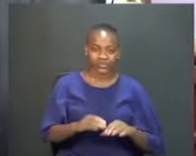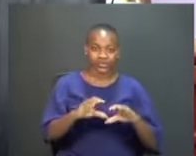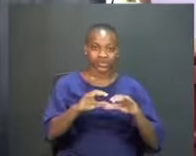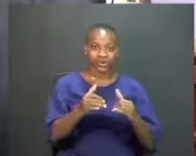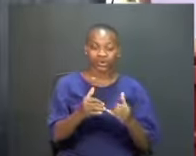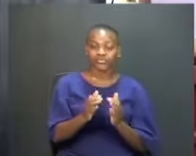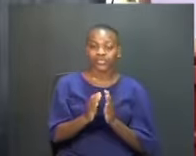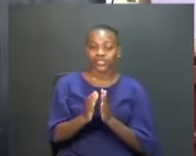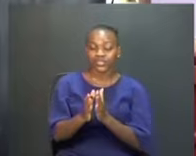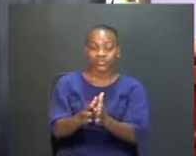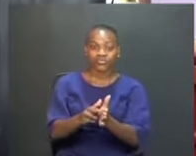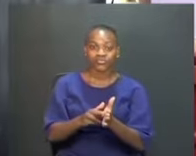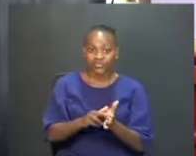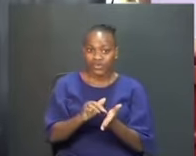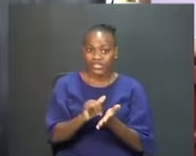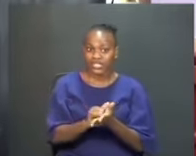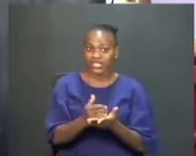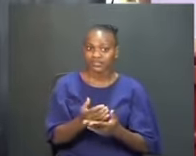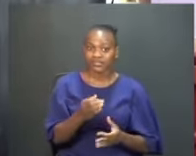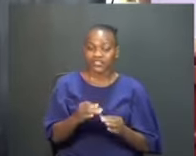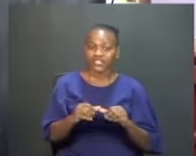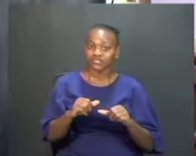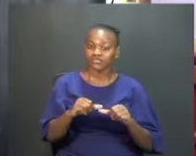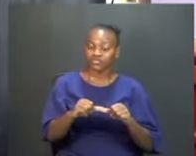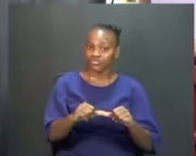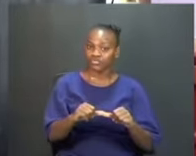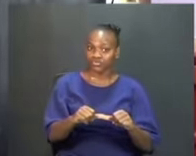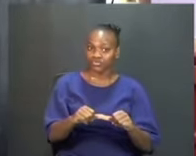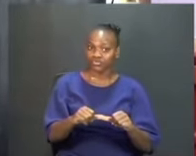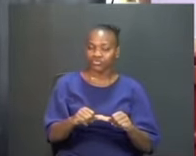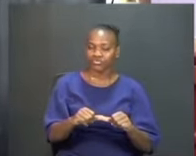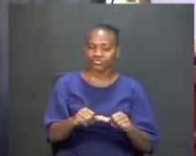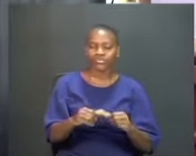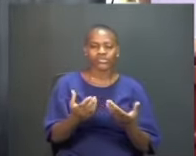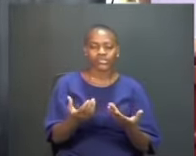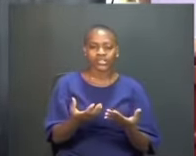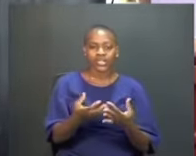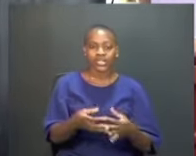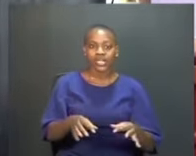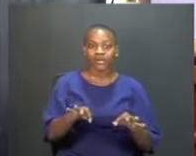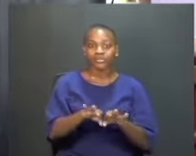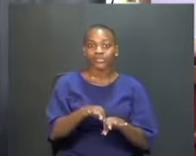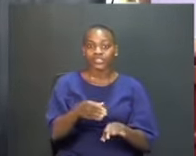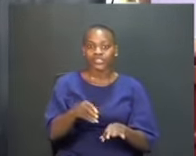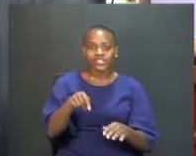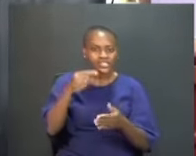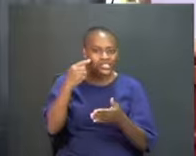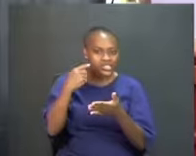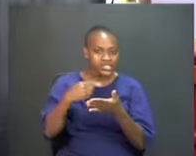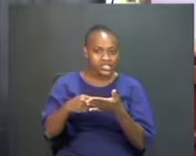appealed that if they were to go forward, certain key provisions must be looked at.